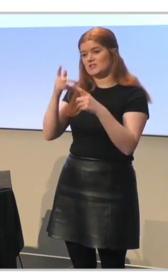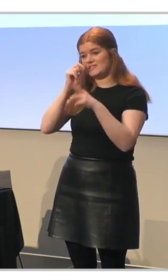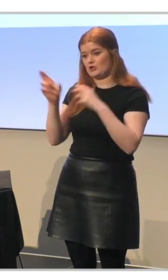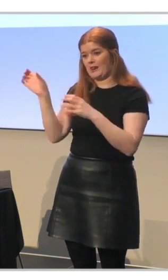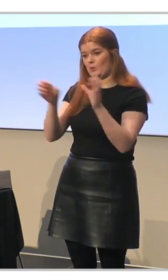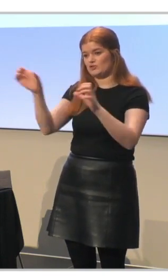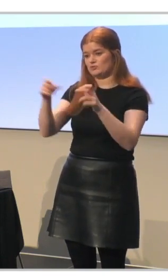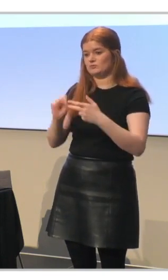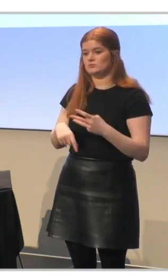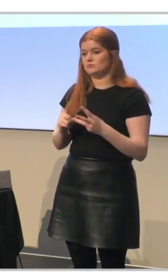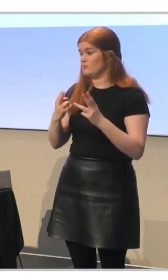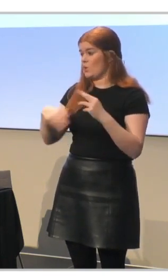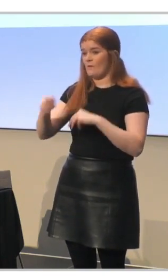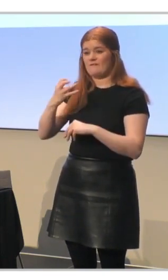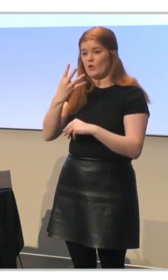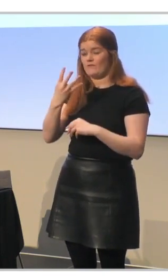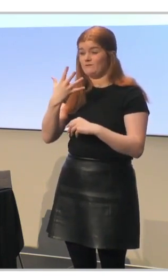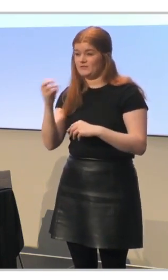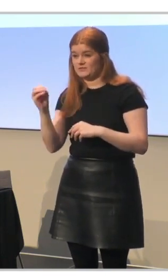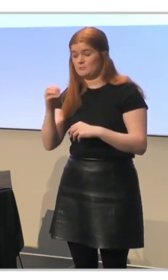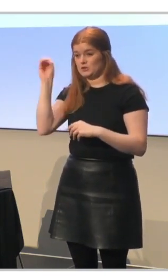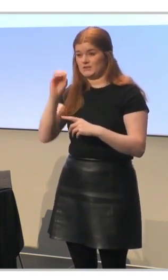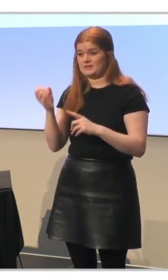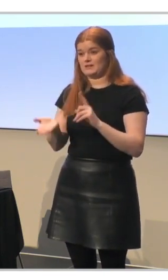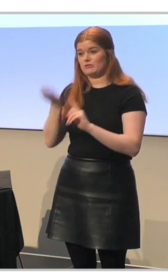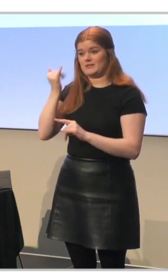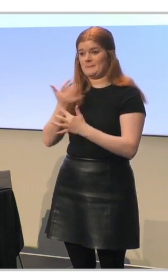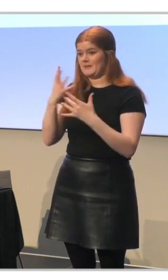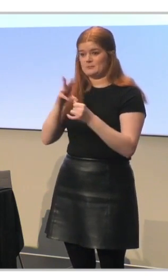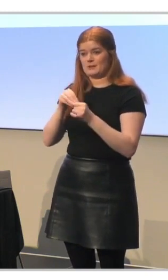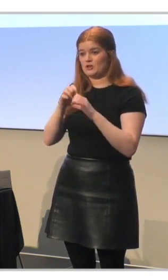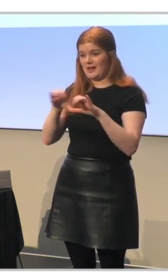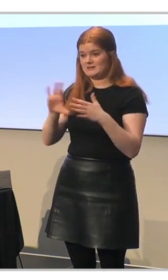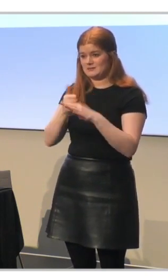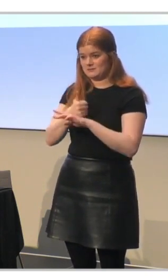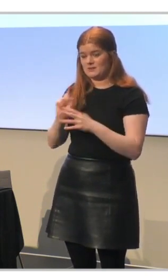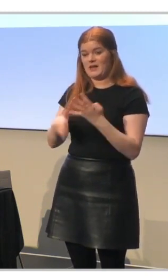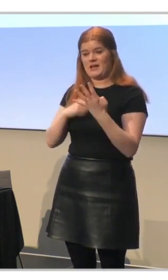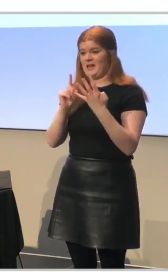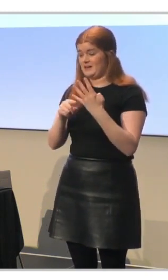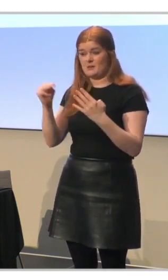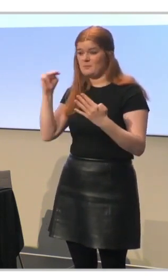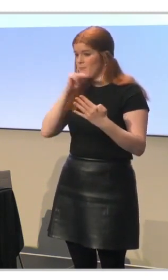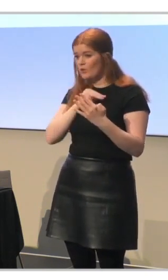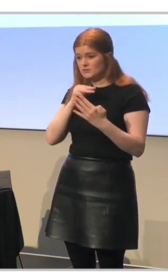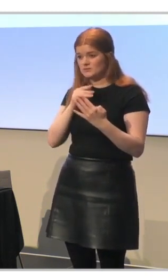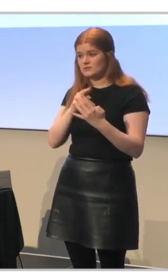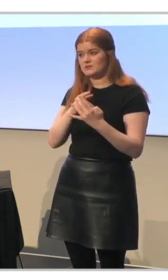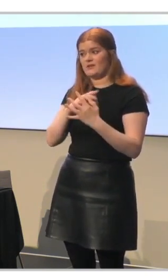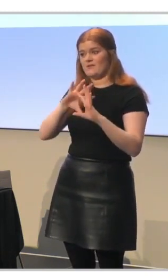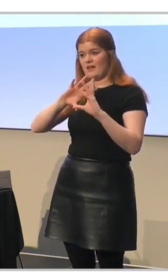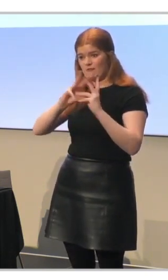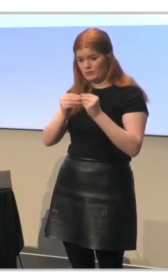allocations, well over 450% increase in the number of special classes, and the prevalence of autism being